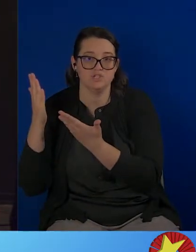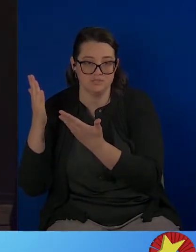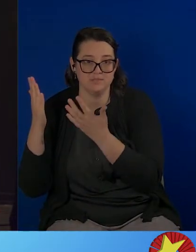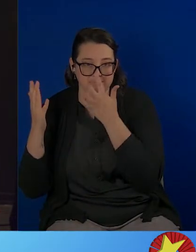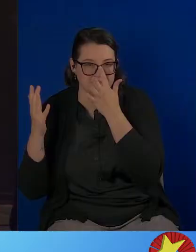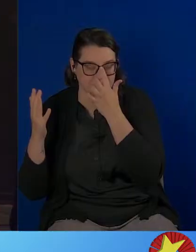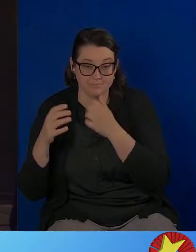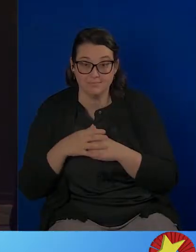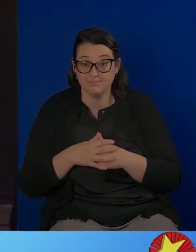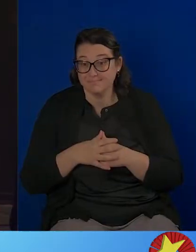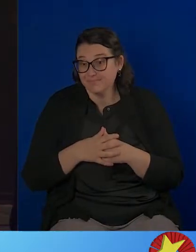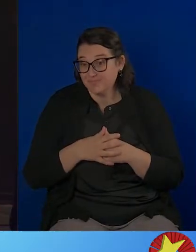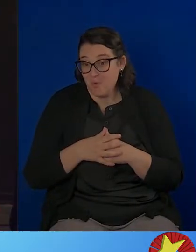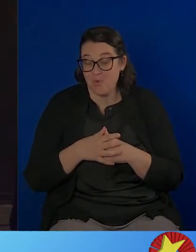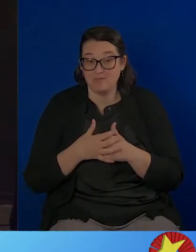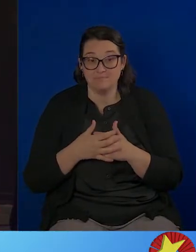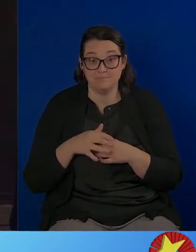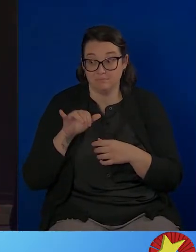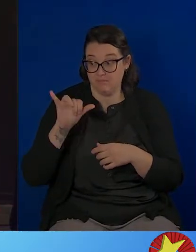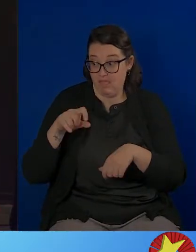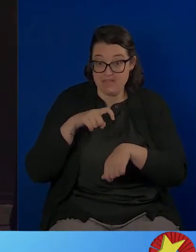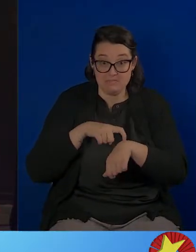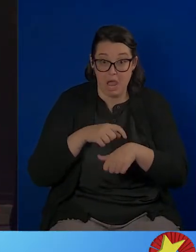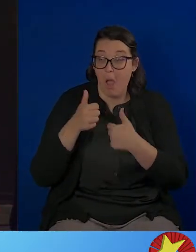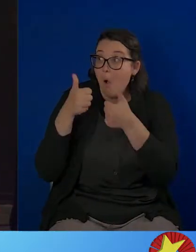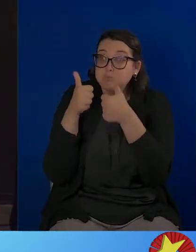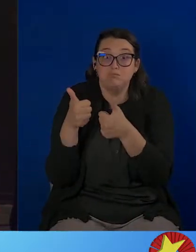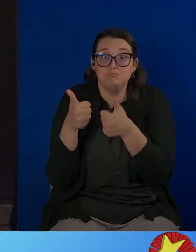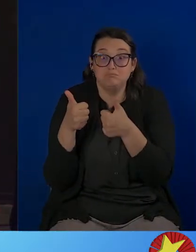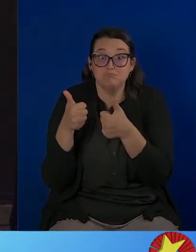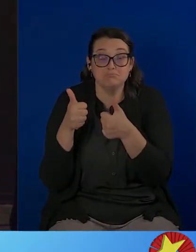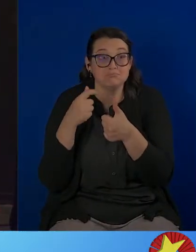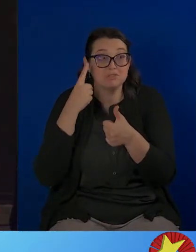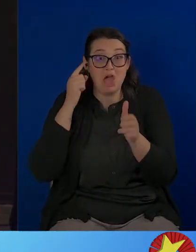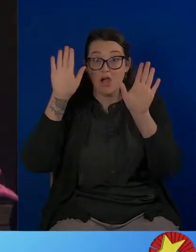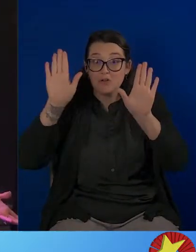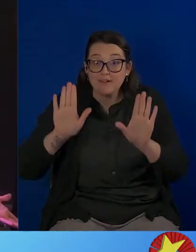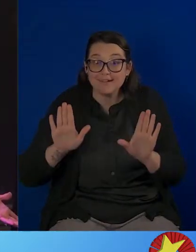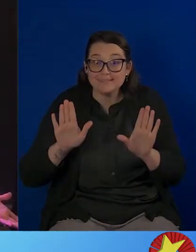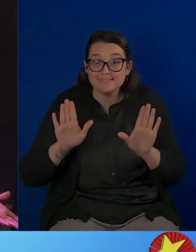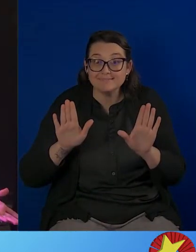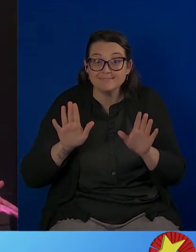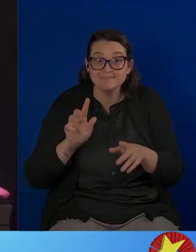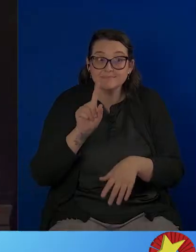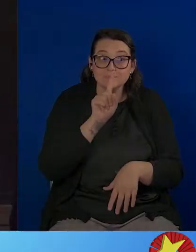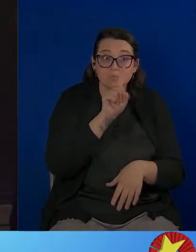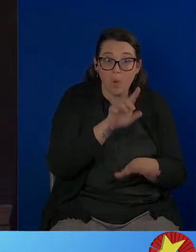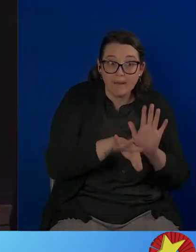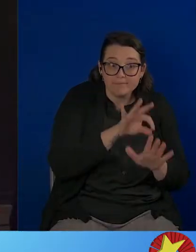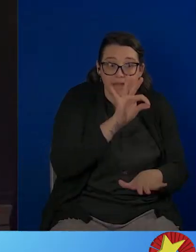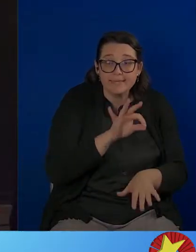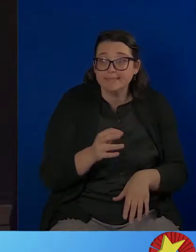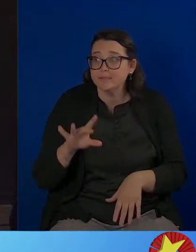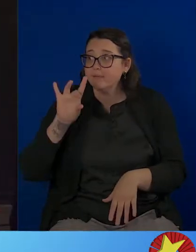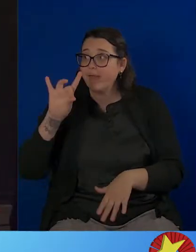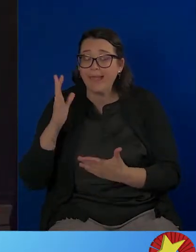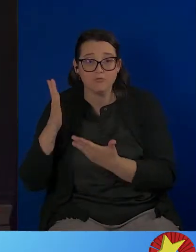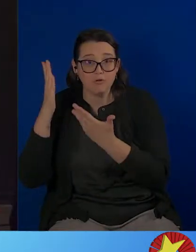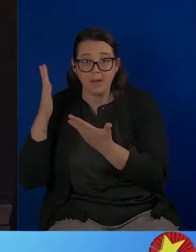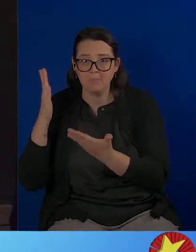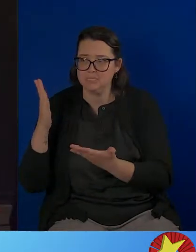At that time, we thought that that was fantastic. It was a wonderful report.